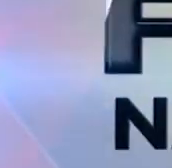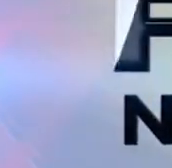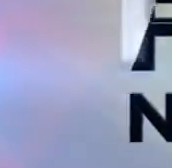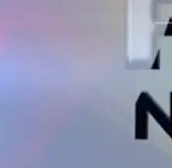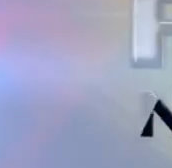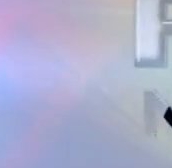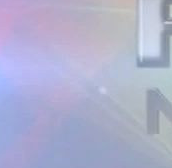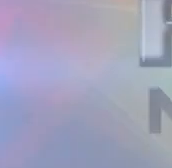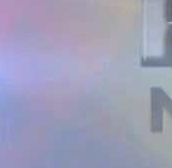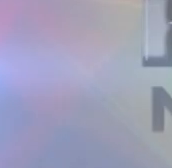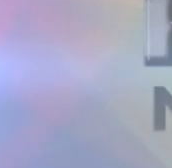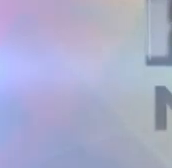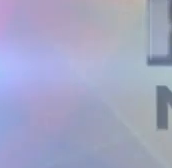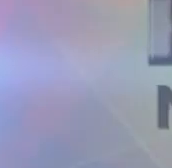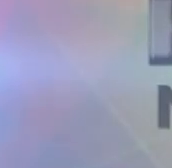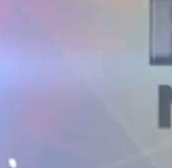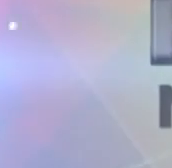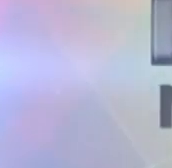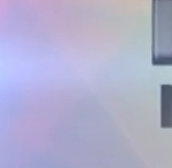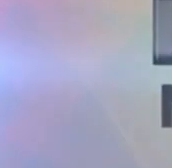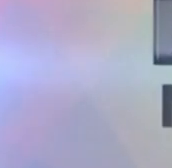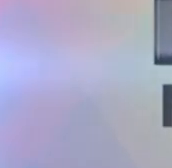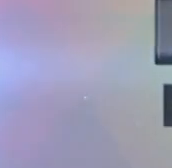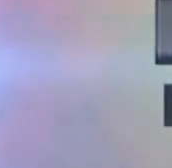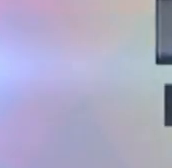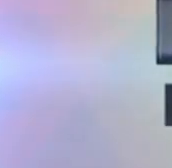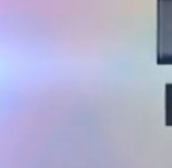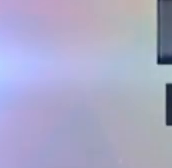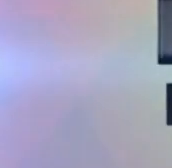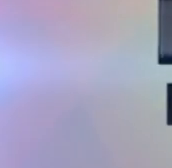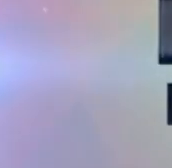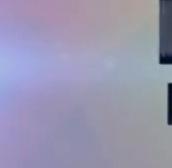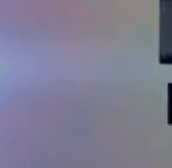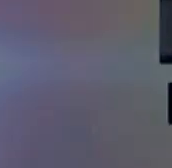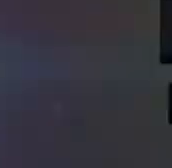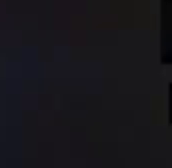Radio Fiji 1, nando mo ibiti.